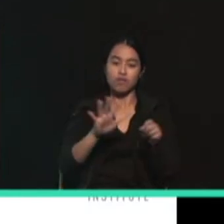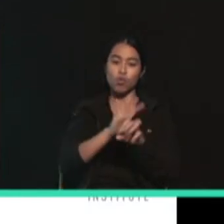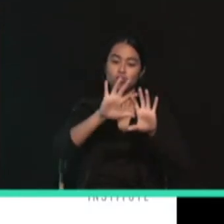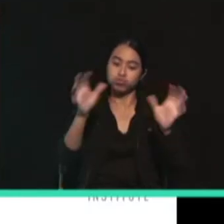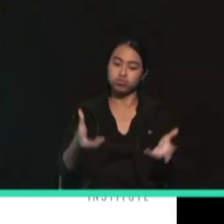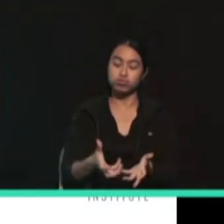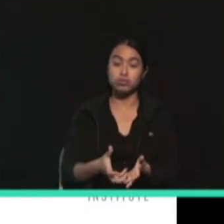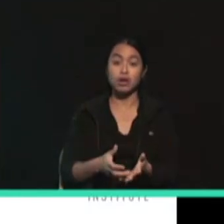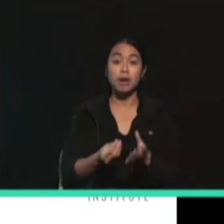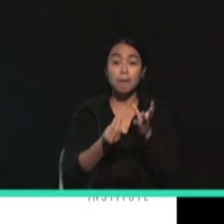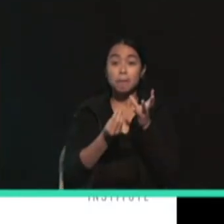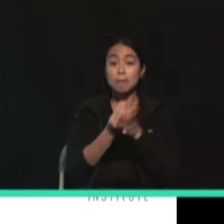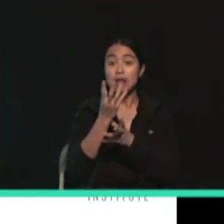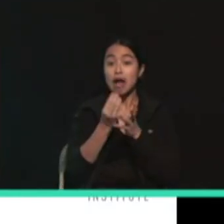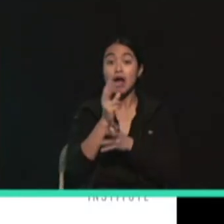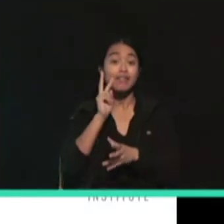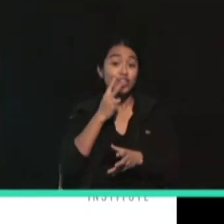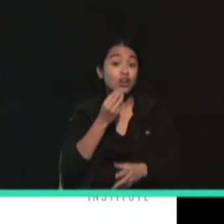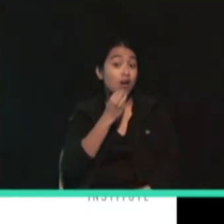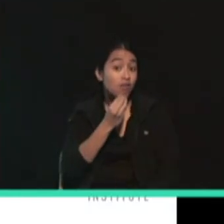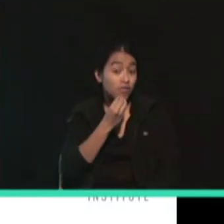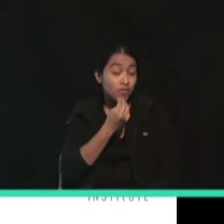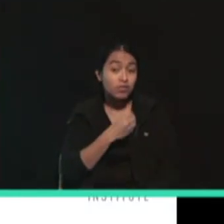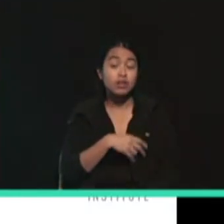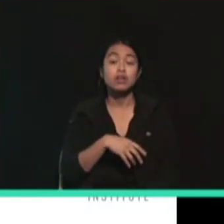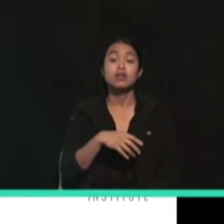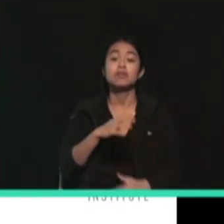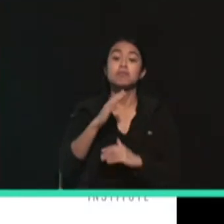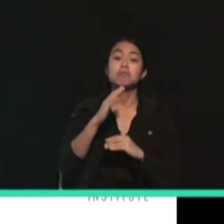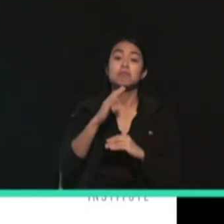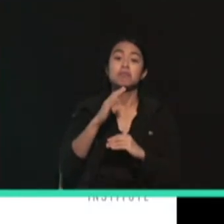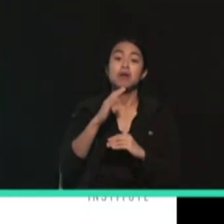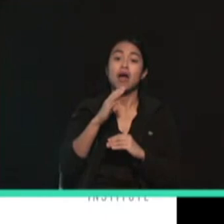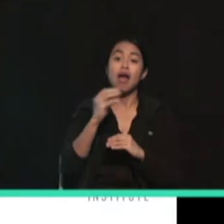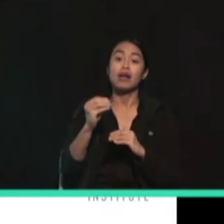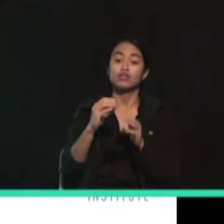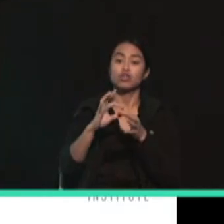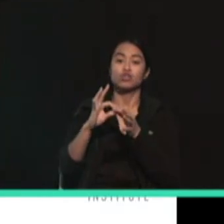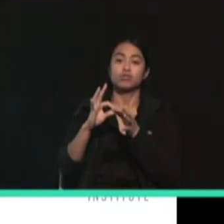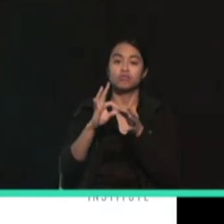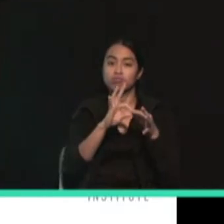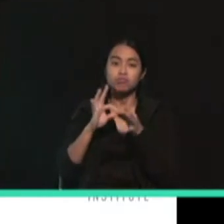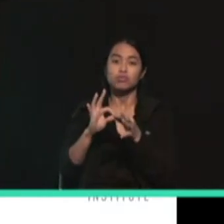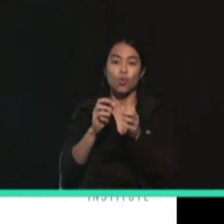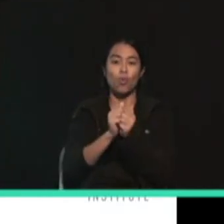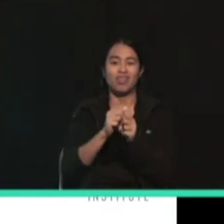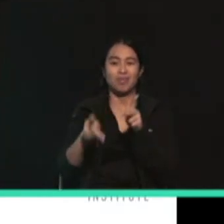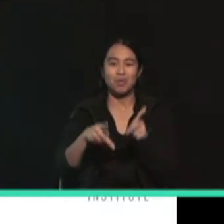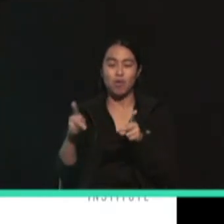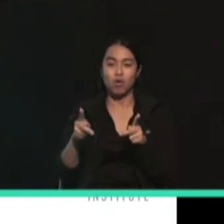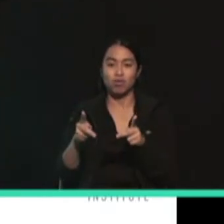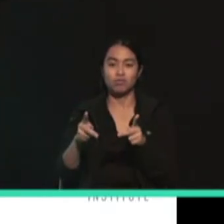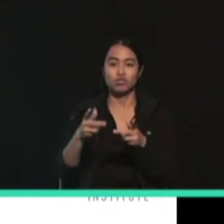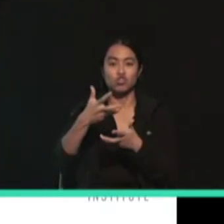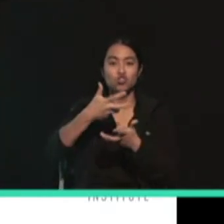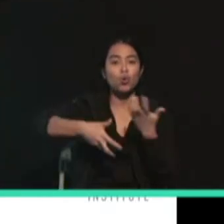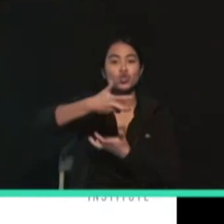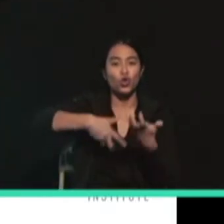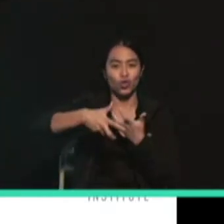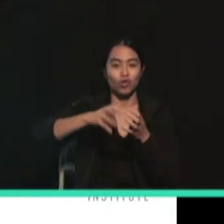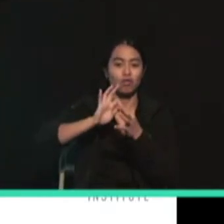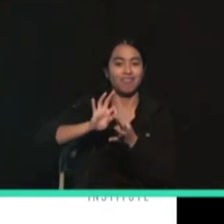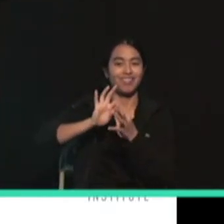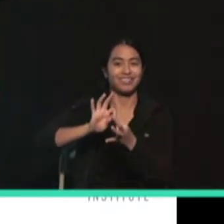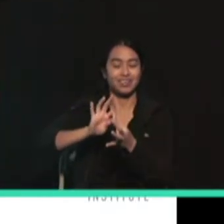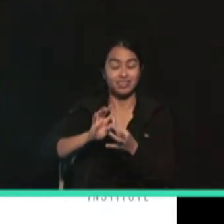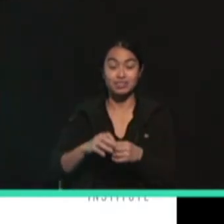plant-based eating, but we're also looking at building social connectedness and a sense of agency, the ability to make change,